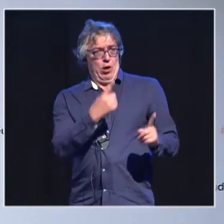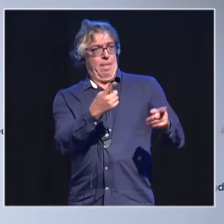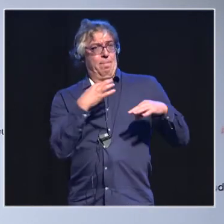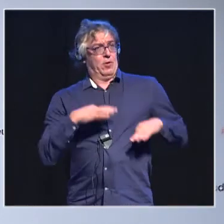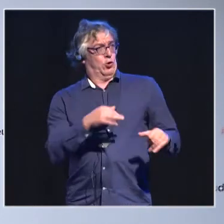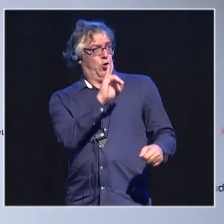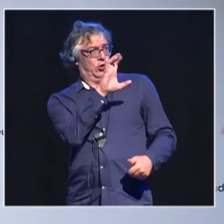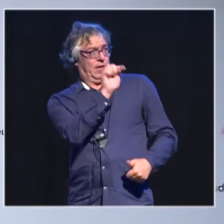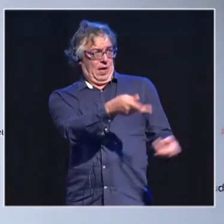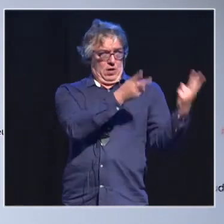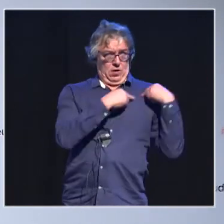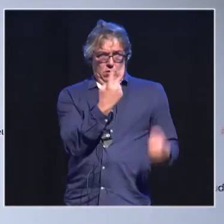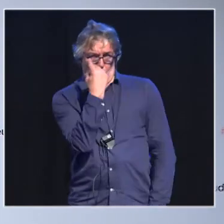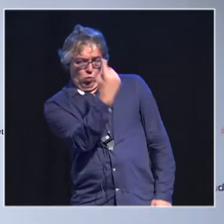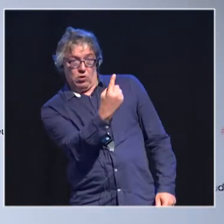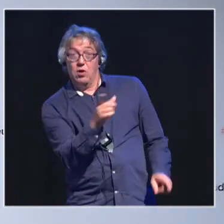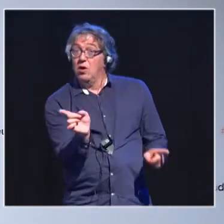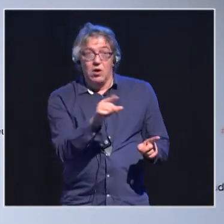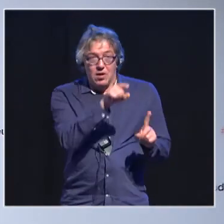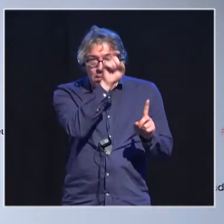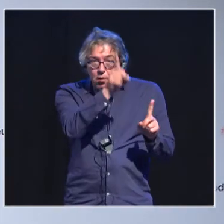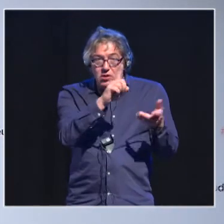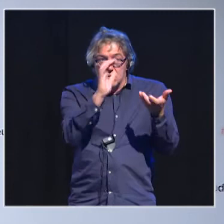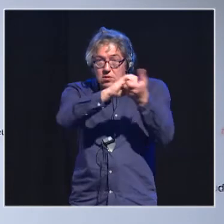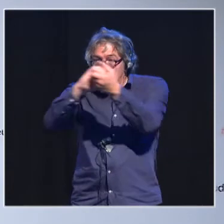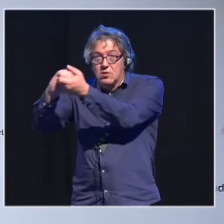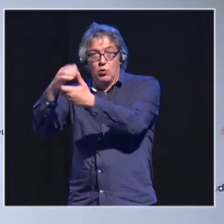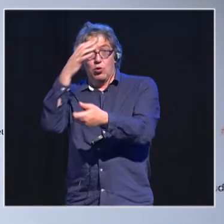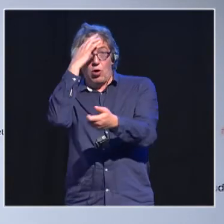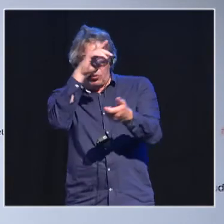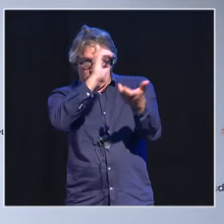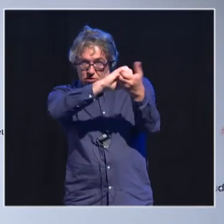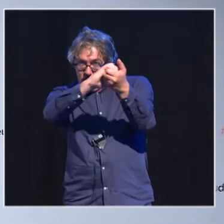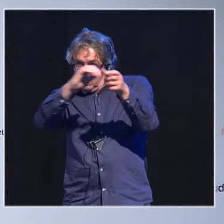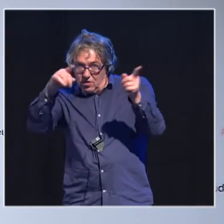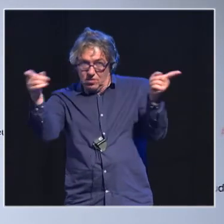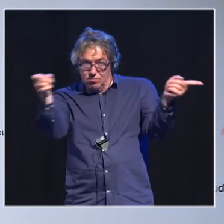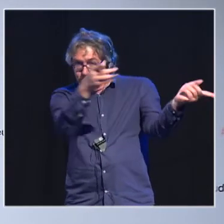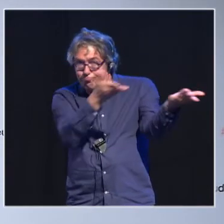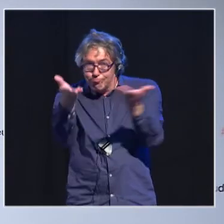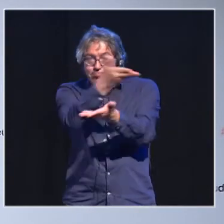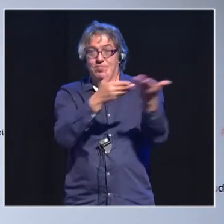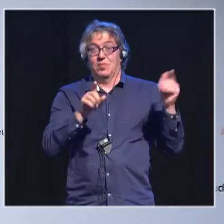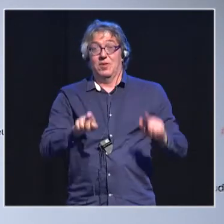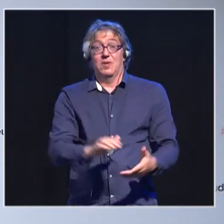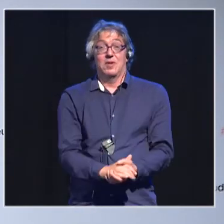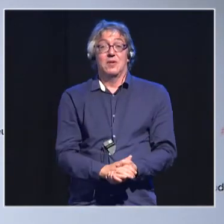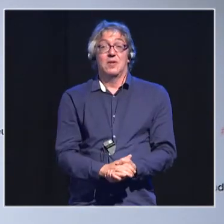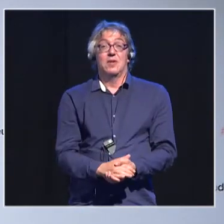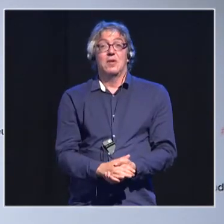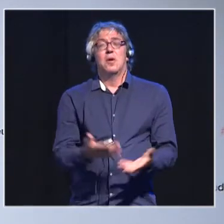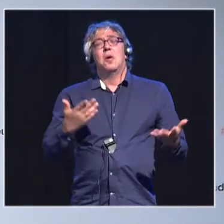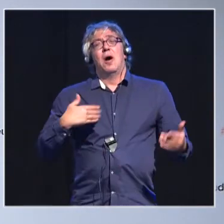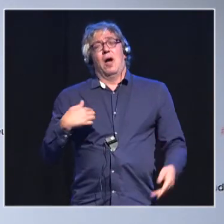of digitalization, but it requires cooperation within the governments. And so I know more or less how it is happening in Europe,